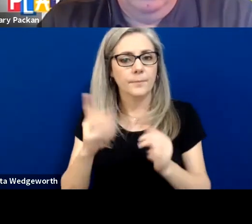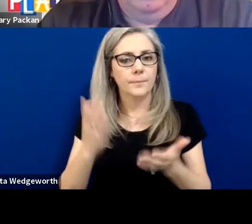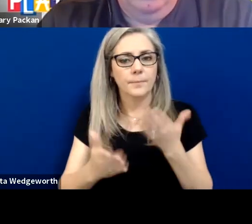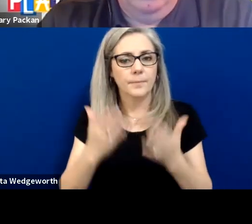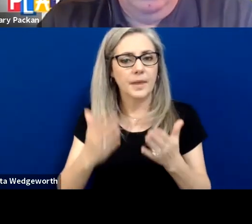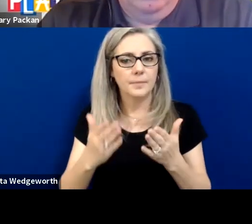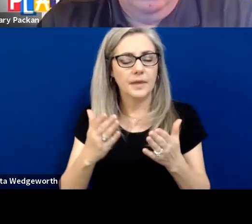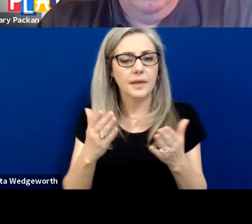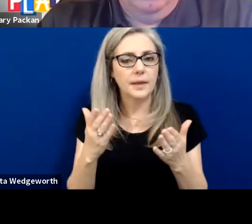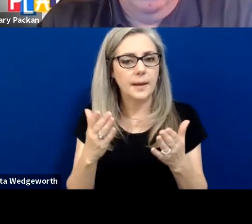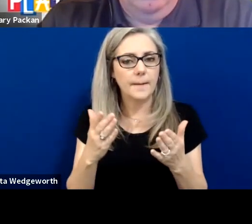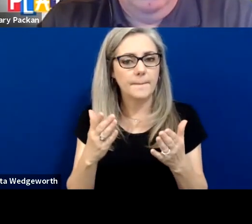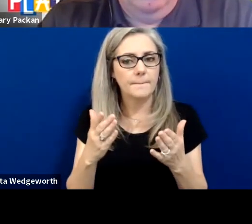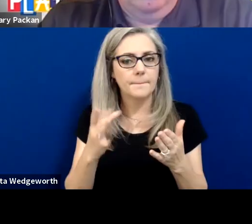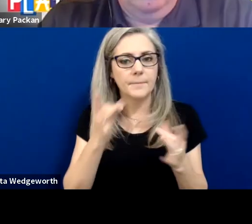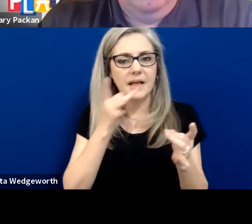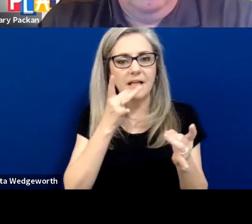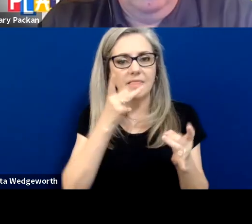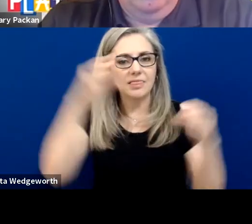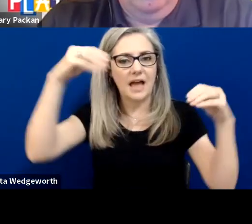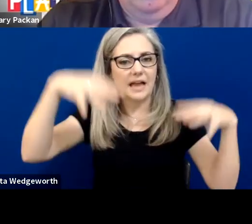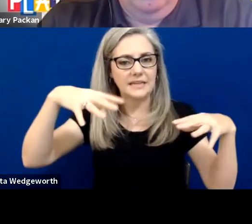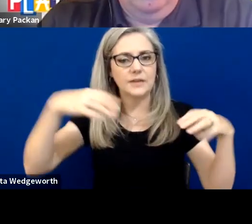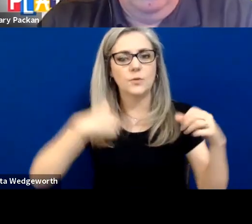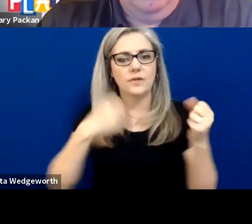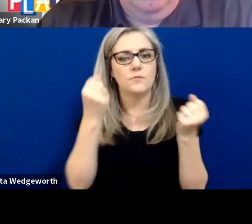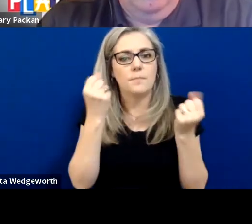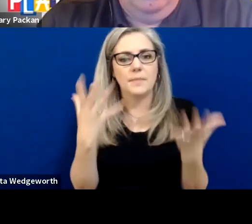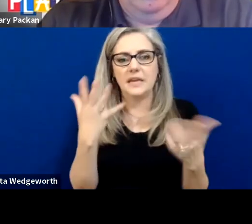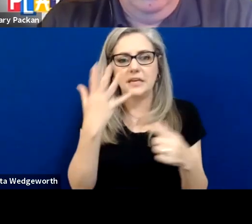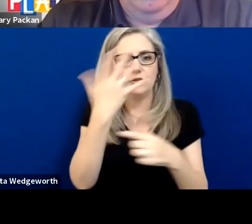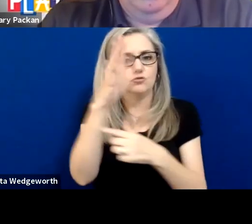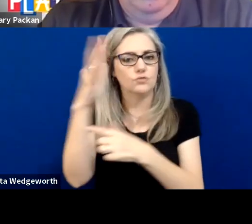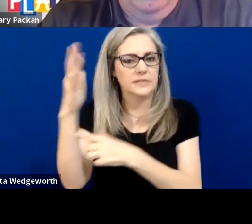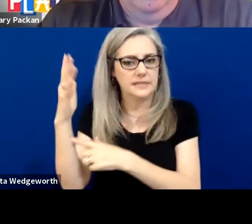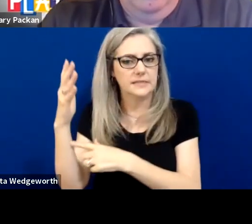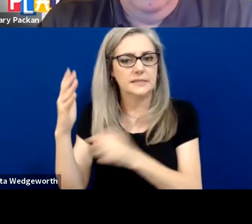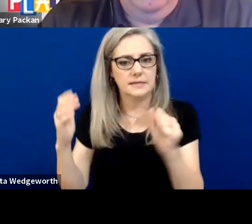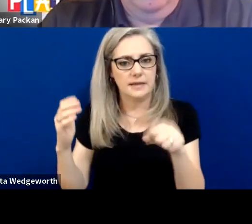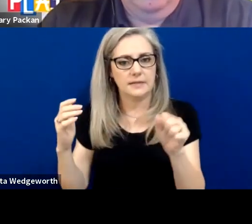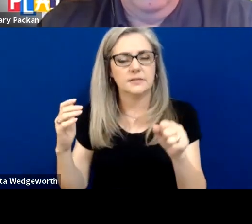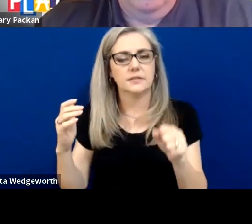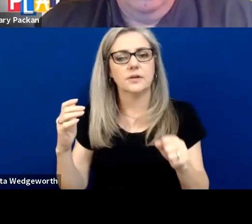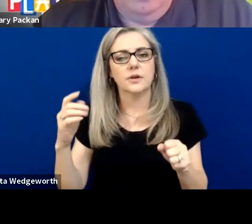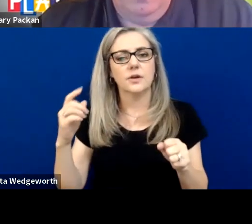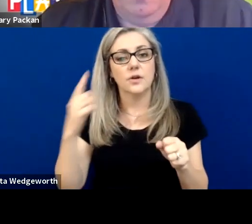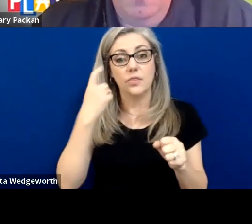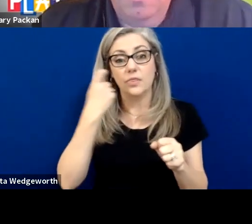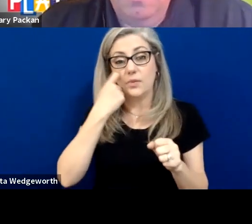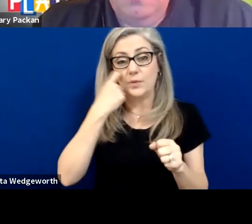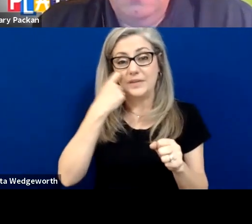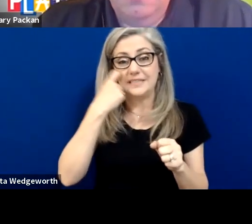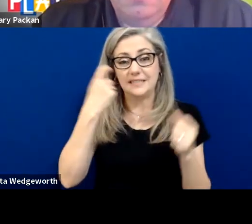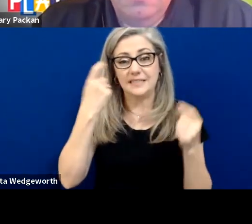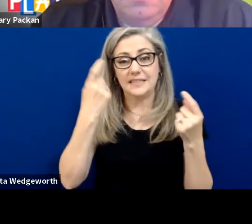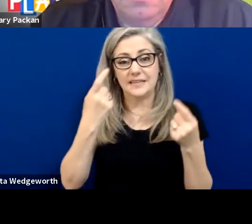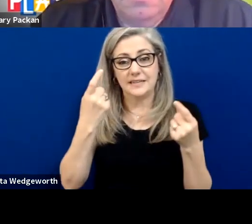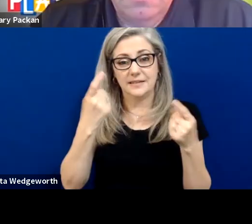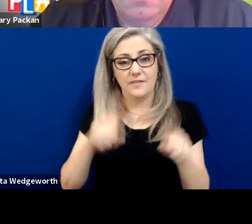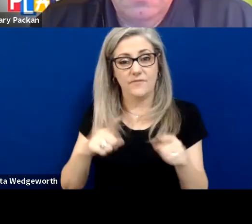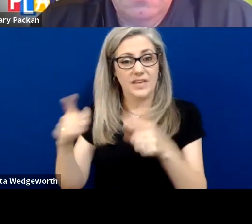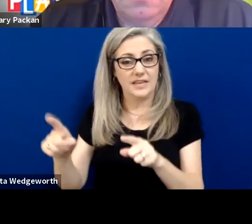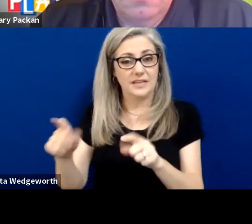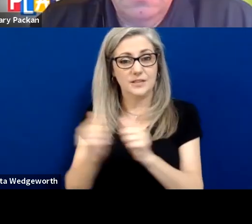lighting. We do have a high density of trees. Uh, we think of the recent events that we've had around Denton here